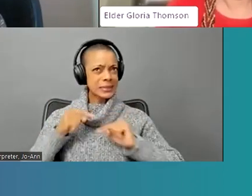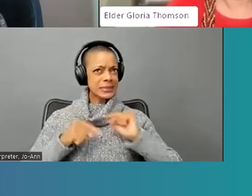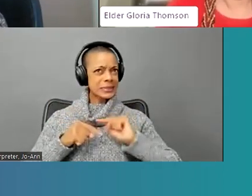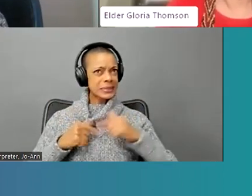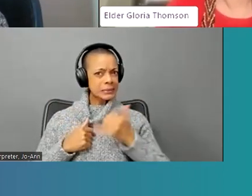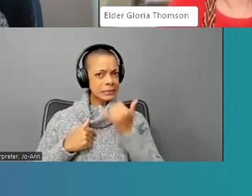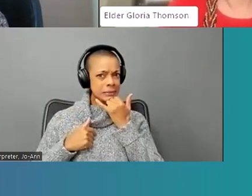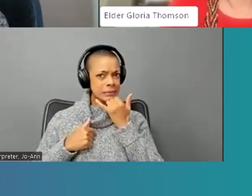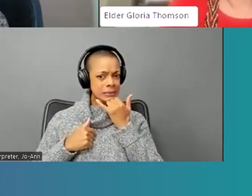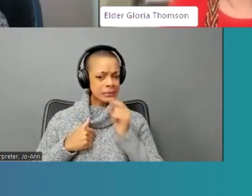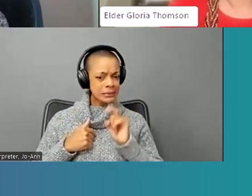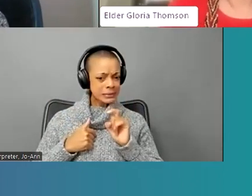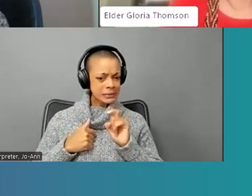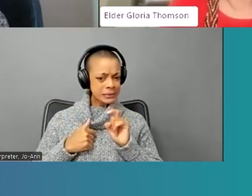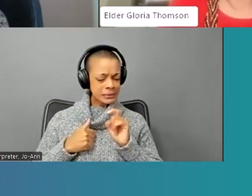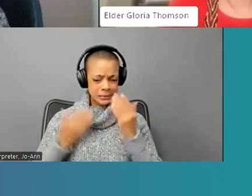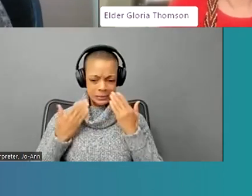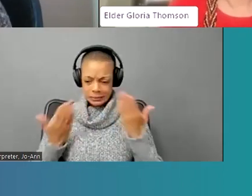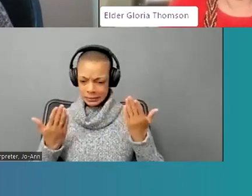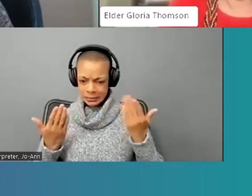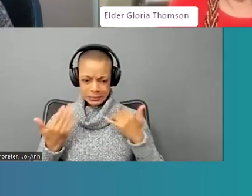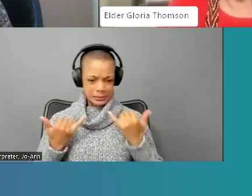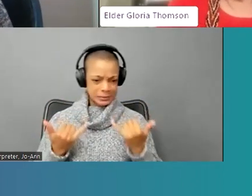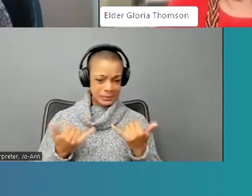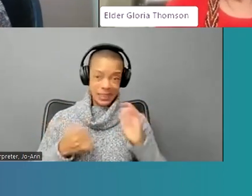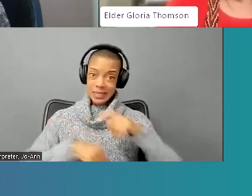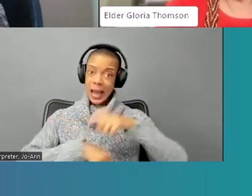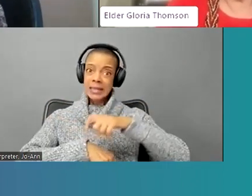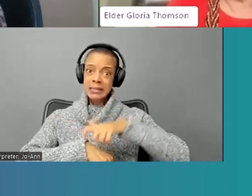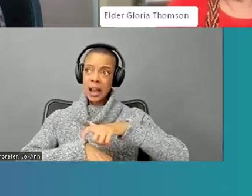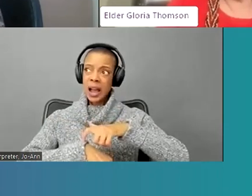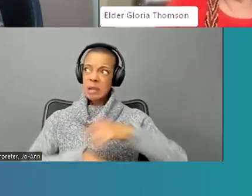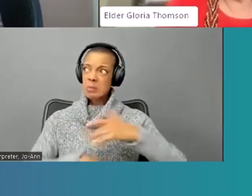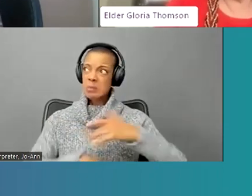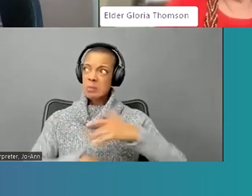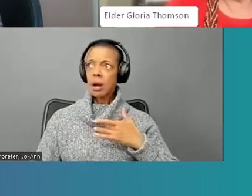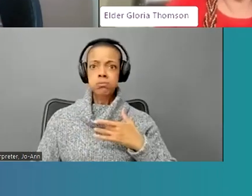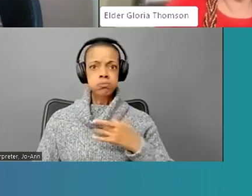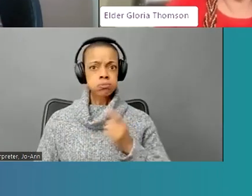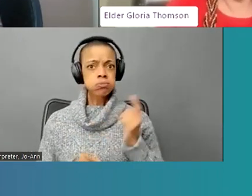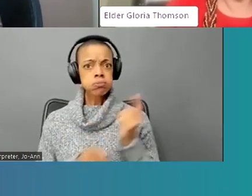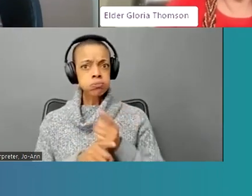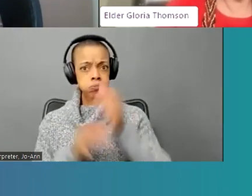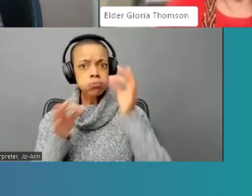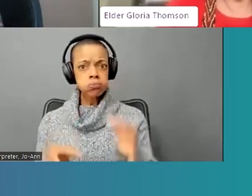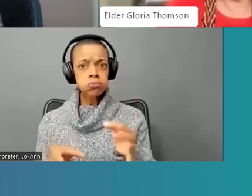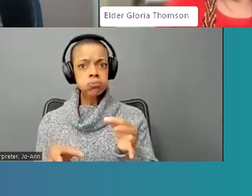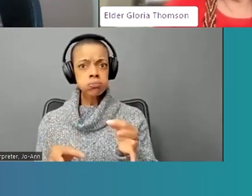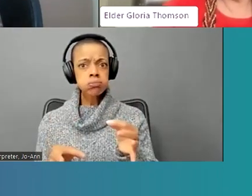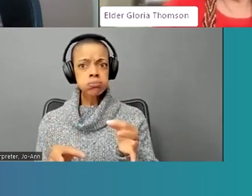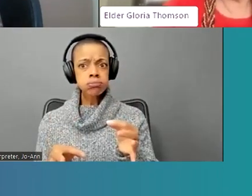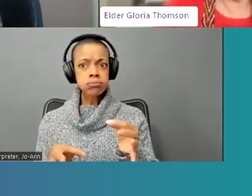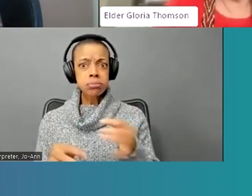that present time, I don't think I was making a mistake. I thought I was